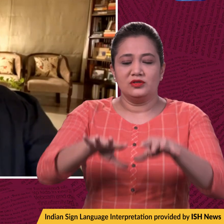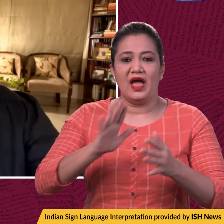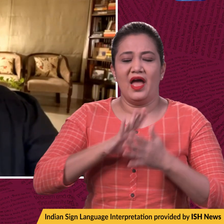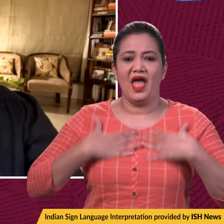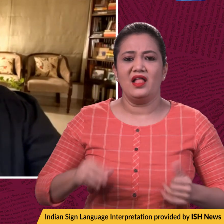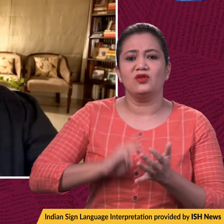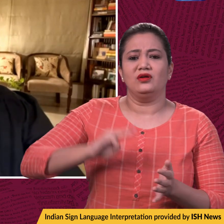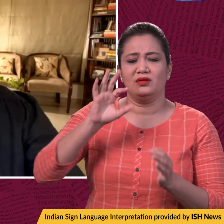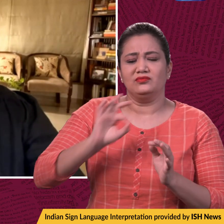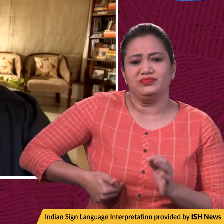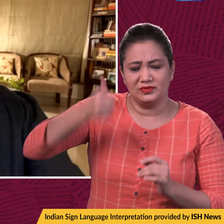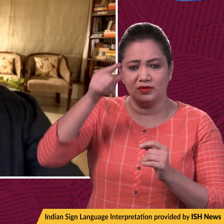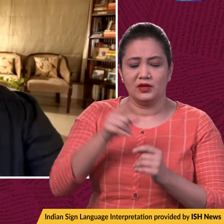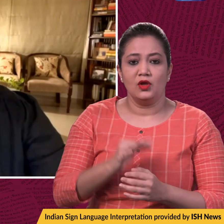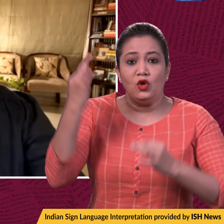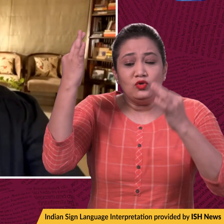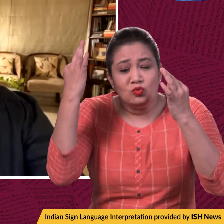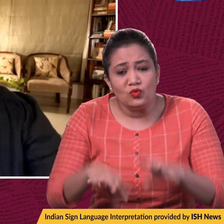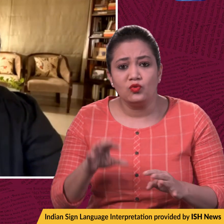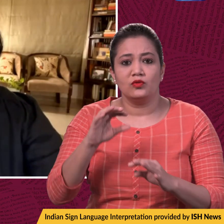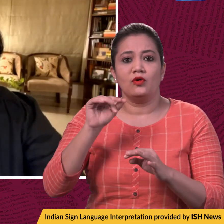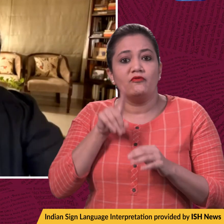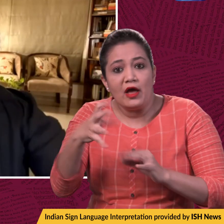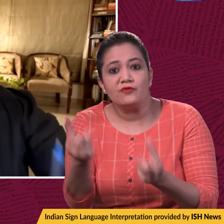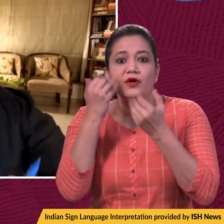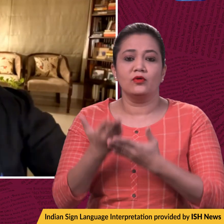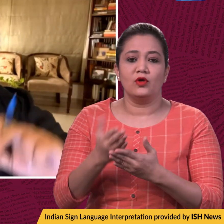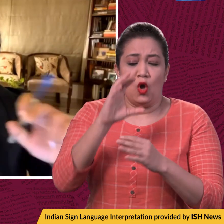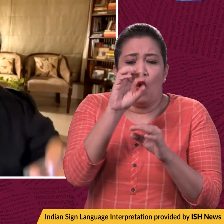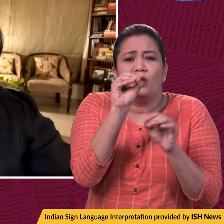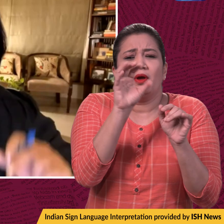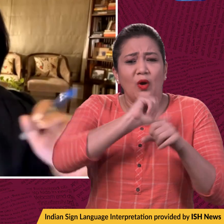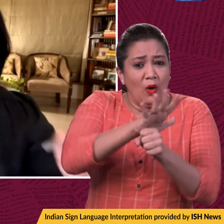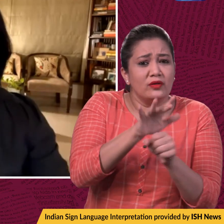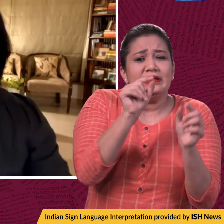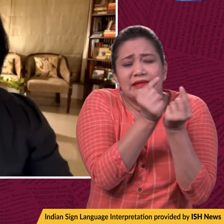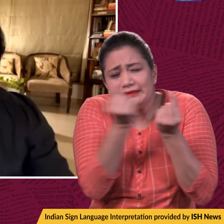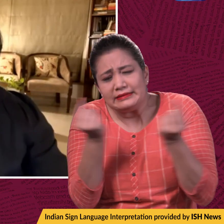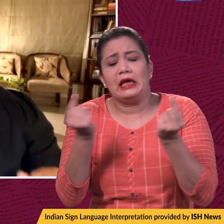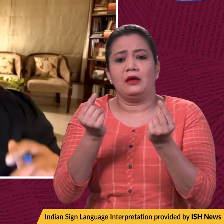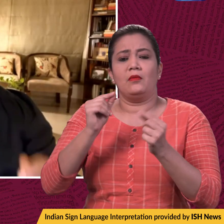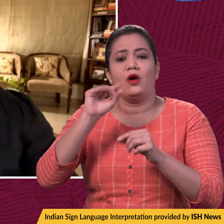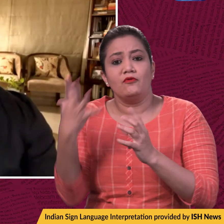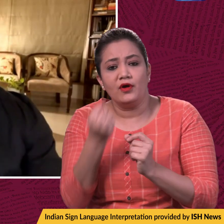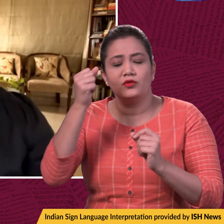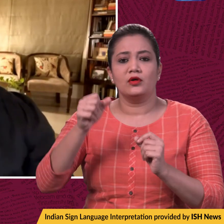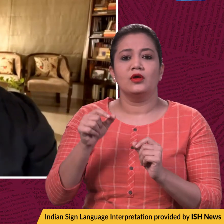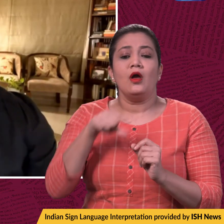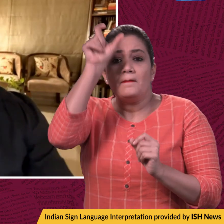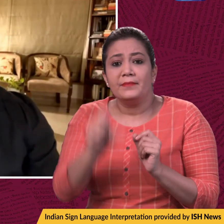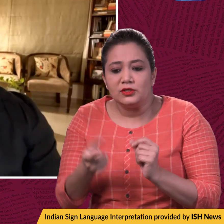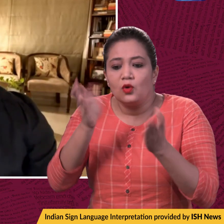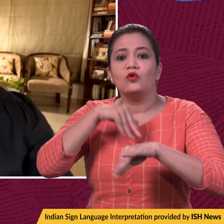Australian health authorities have said that they've discovered a new variant of the Omicron lineage from a traveller that